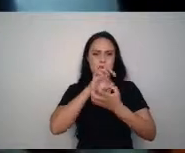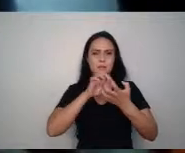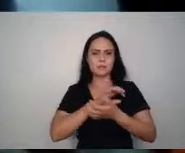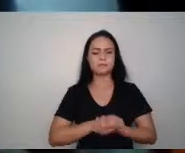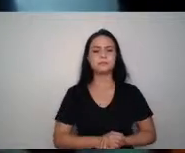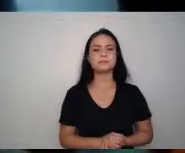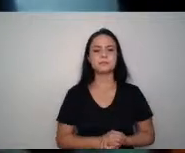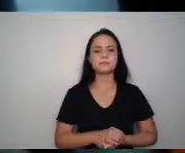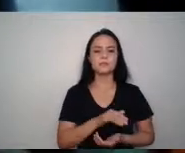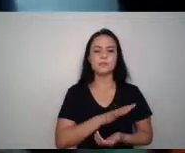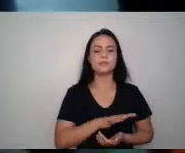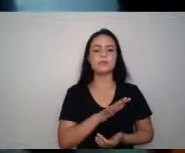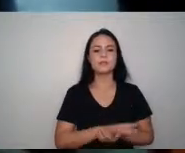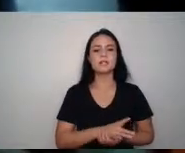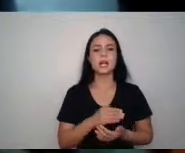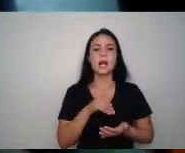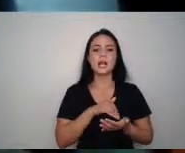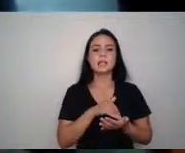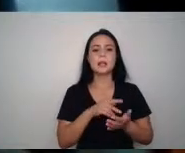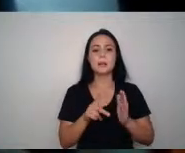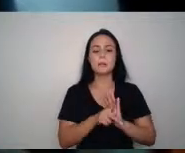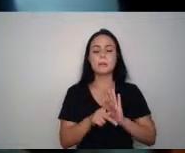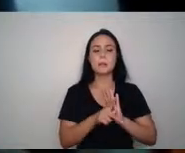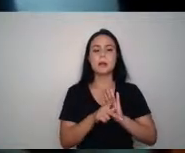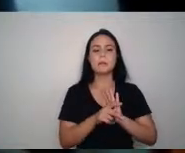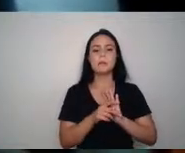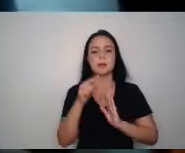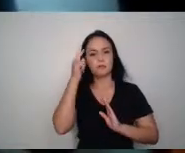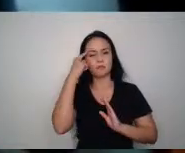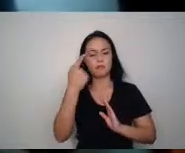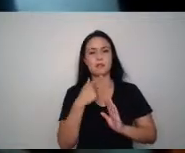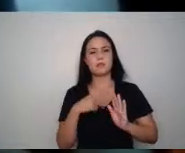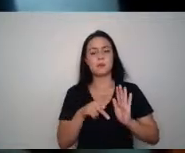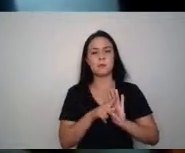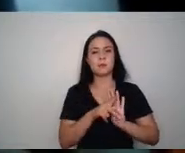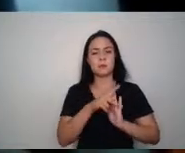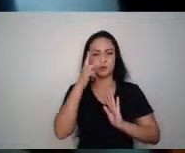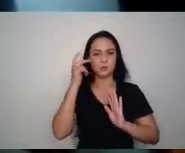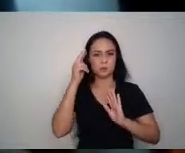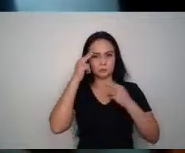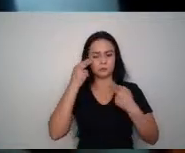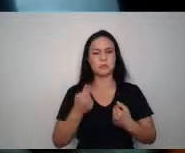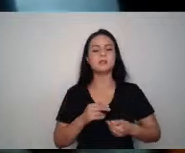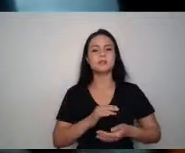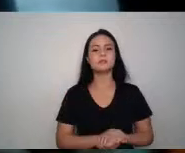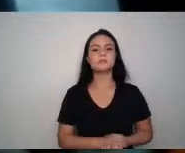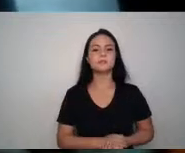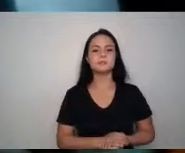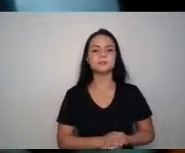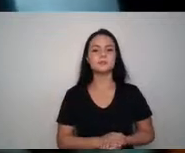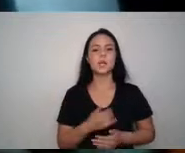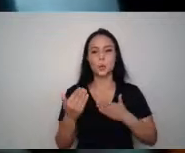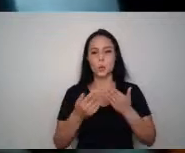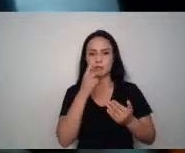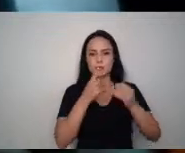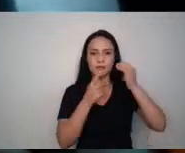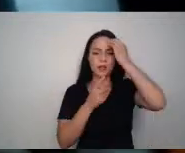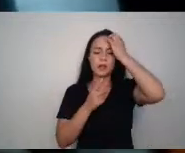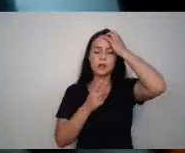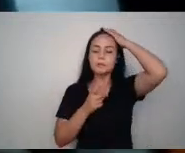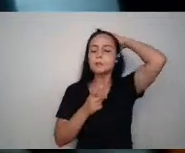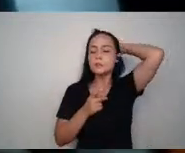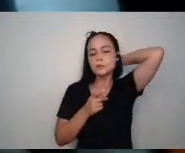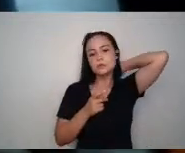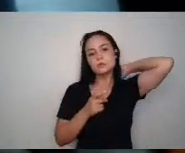need some quality time without interruptions. And within the situation of human dignity, that's what's